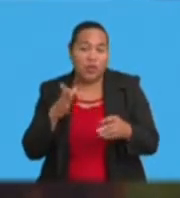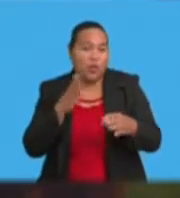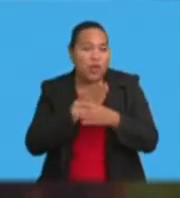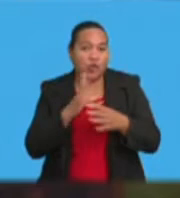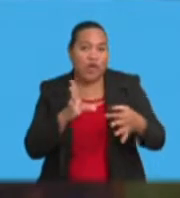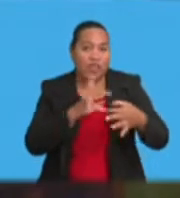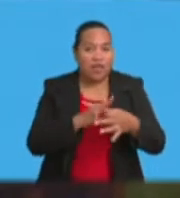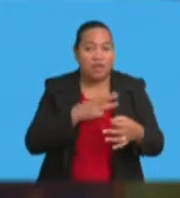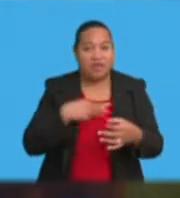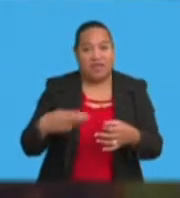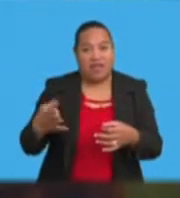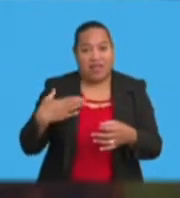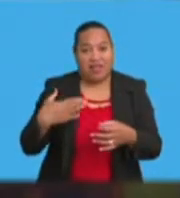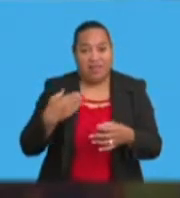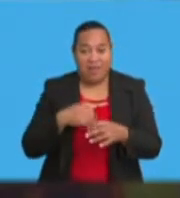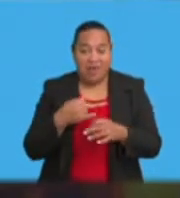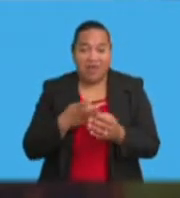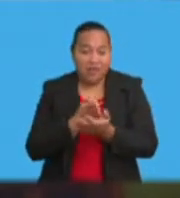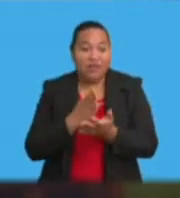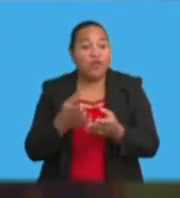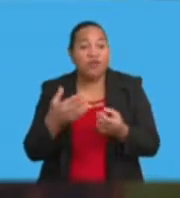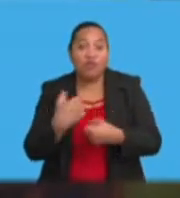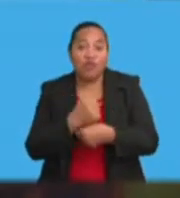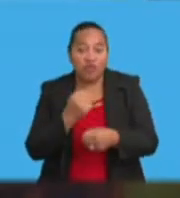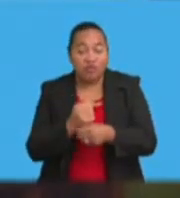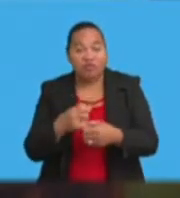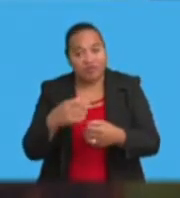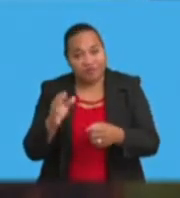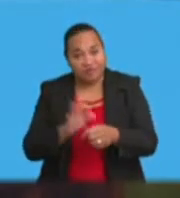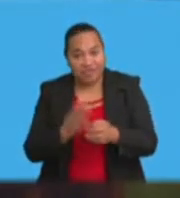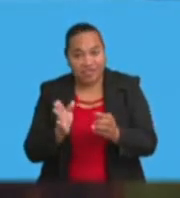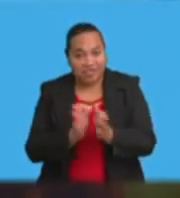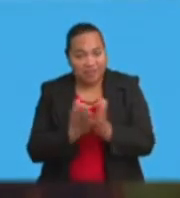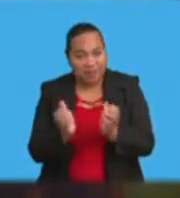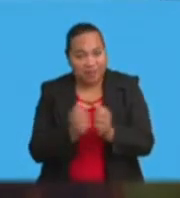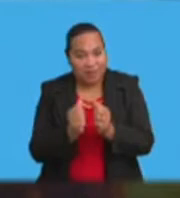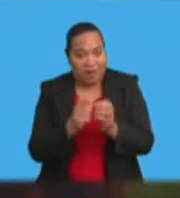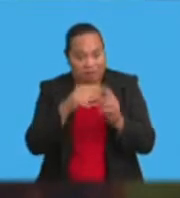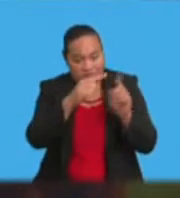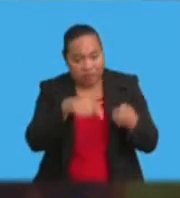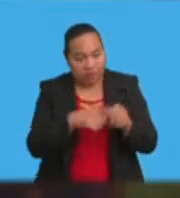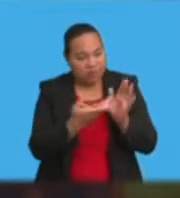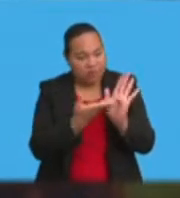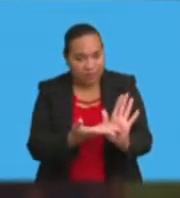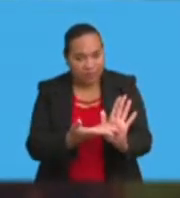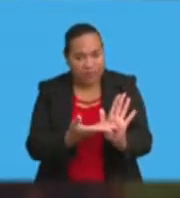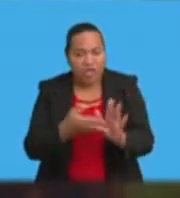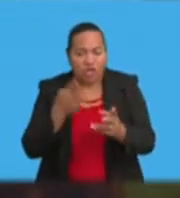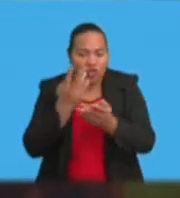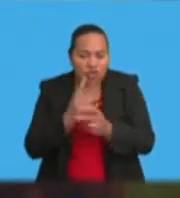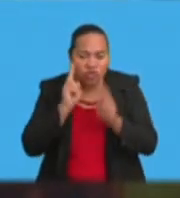Medical Services, and we produce this occupational health and services profile of Fiji that looks at the situation that we have in the